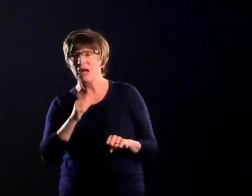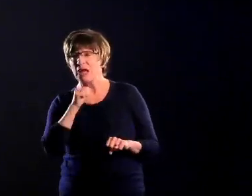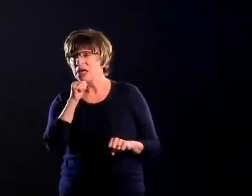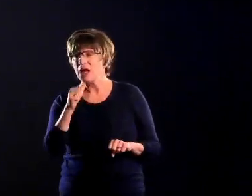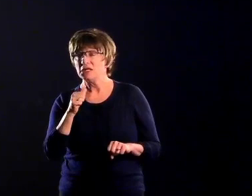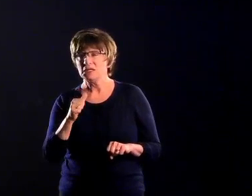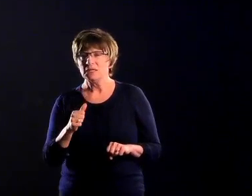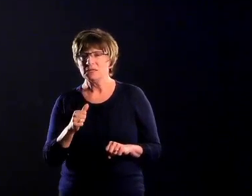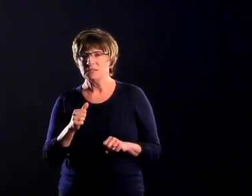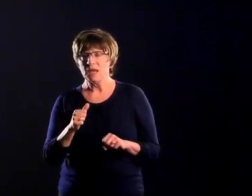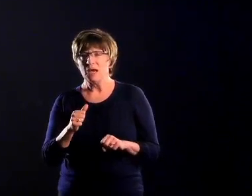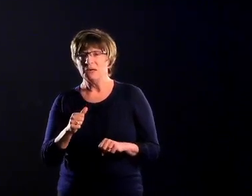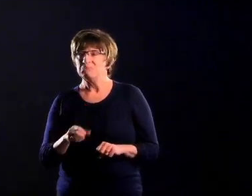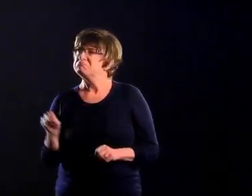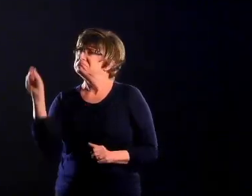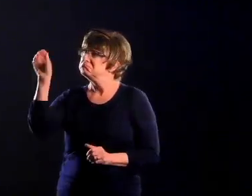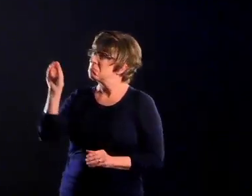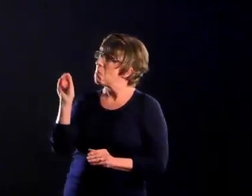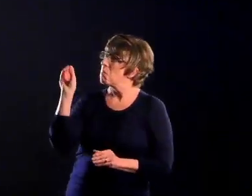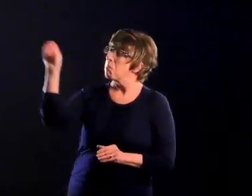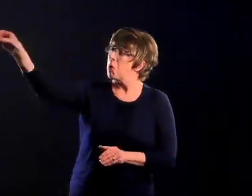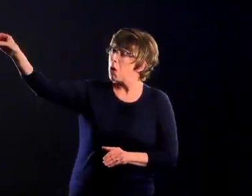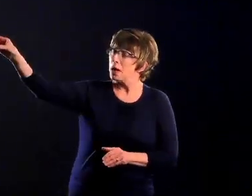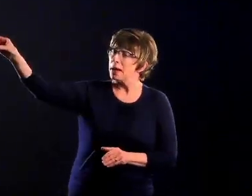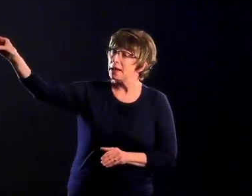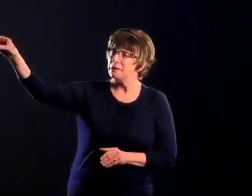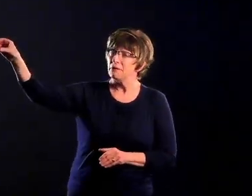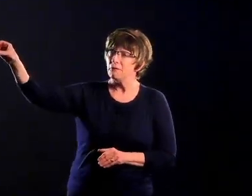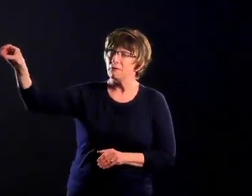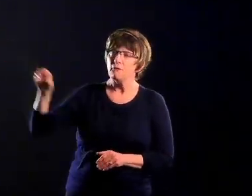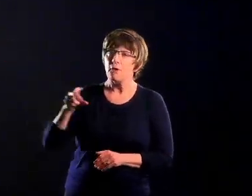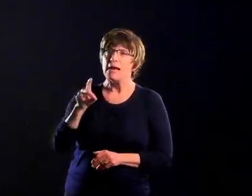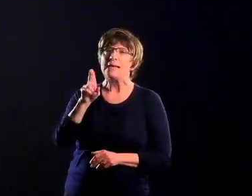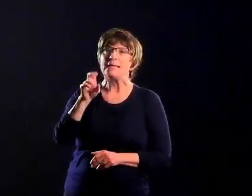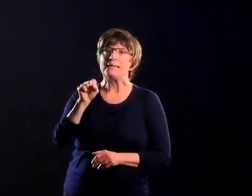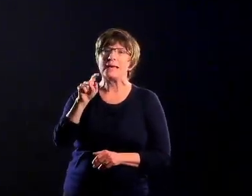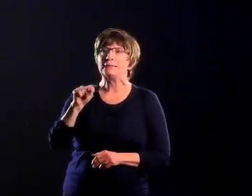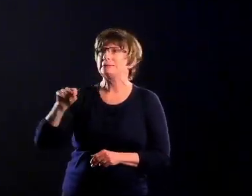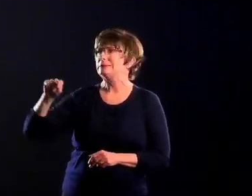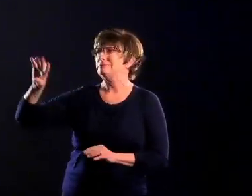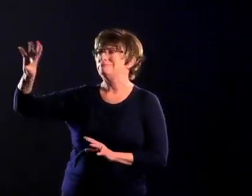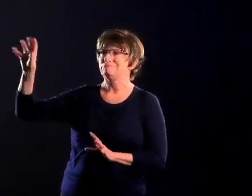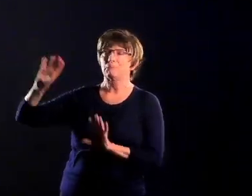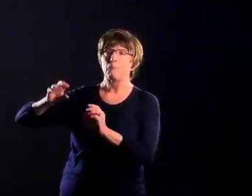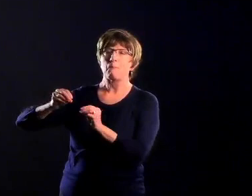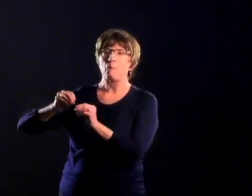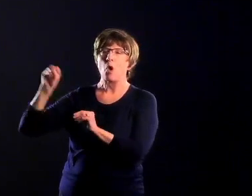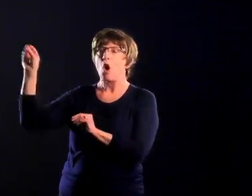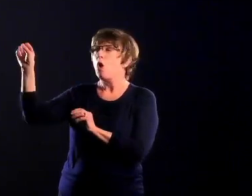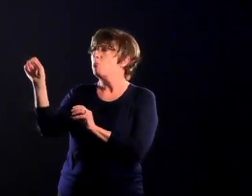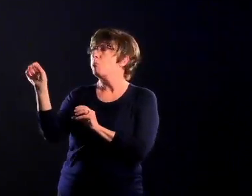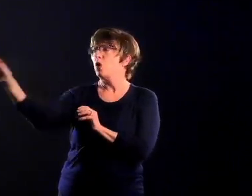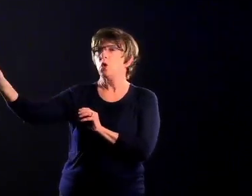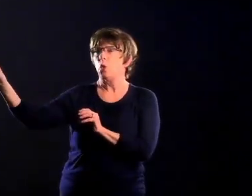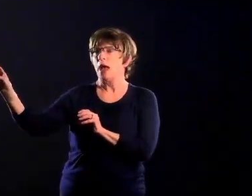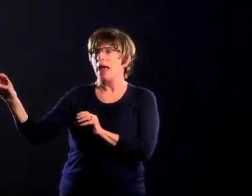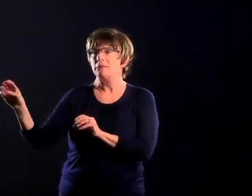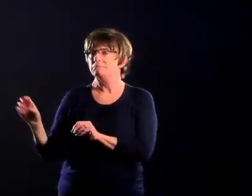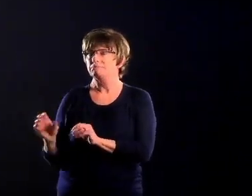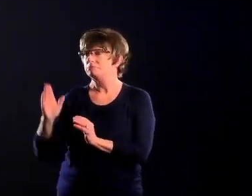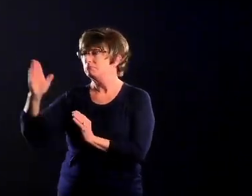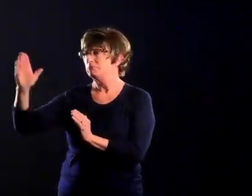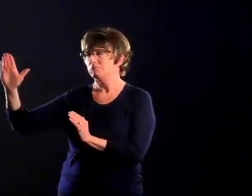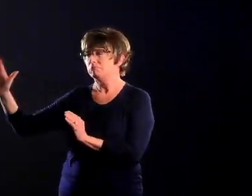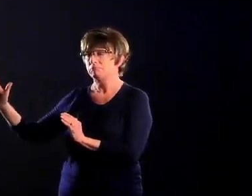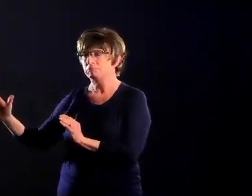put on a shelf. It's not something that you just allow dust to collect. Nothing else is on the same par as the word of God. We've got to understand that